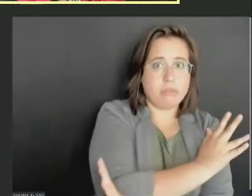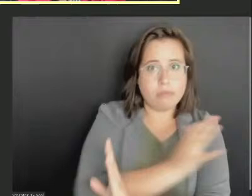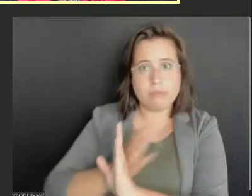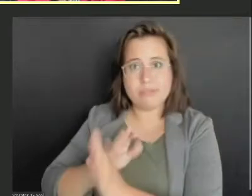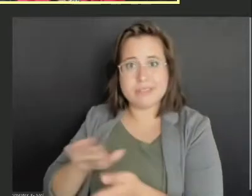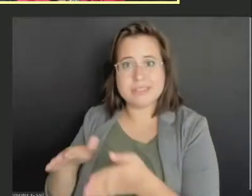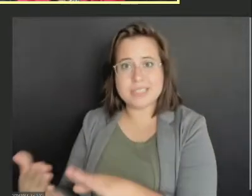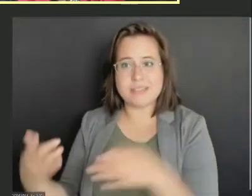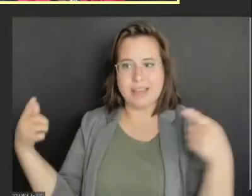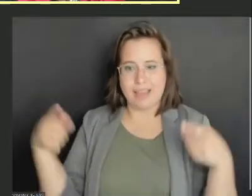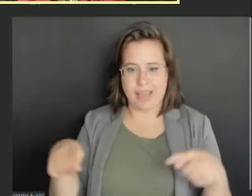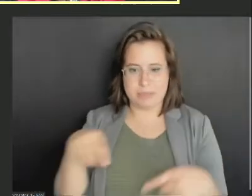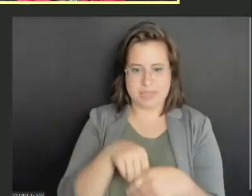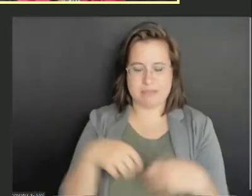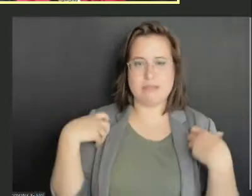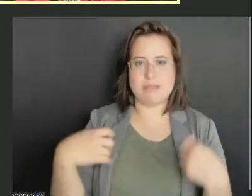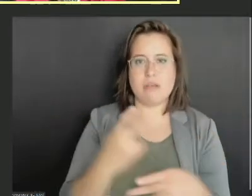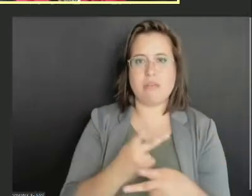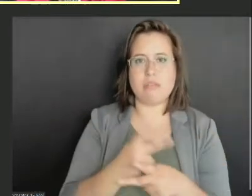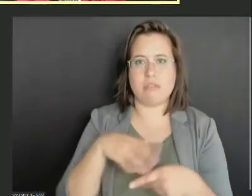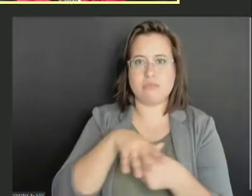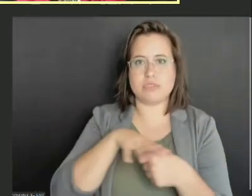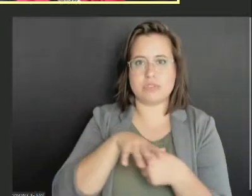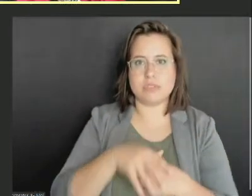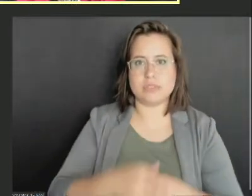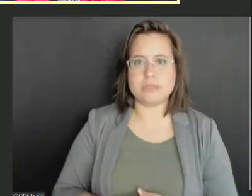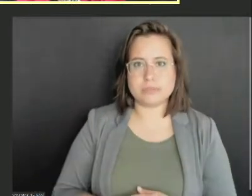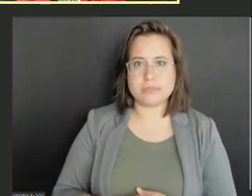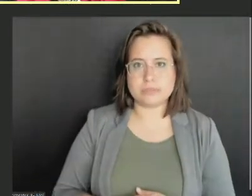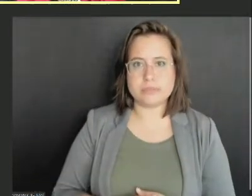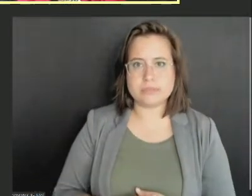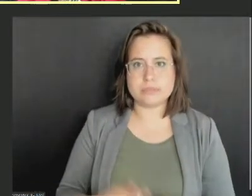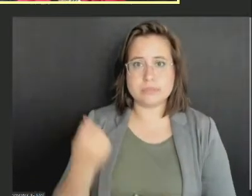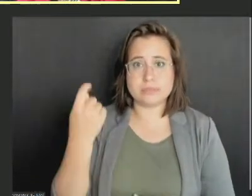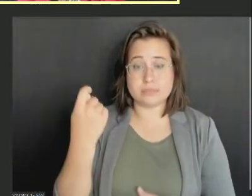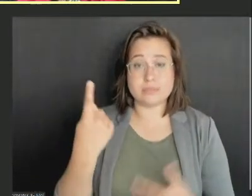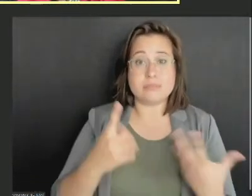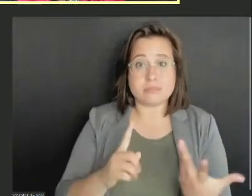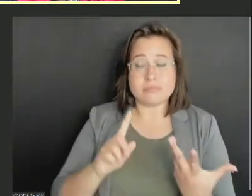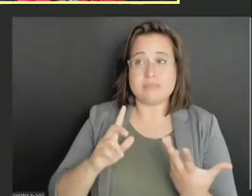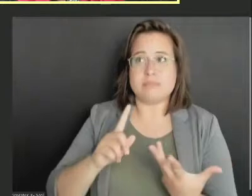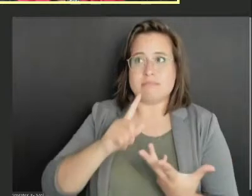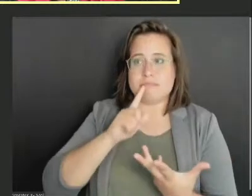healthcare facilities. And it is bleeding our nation dry.